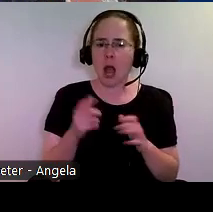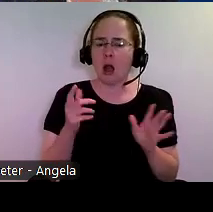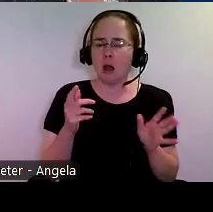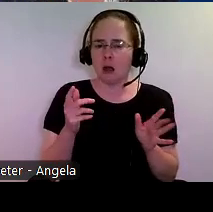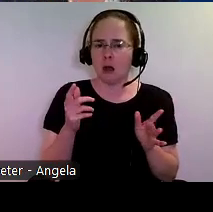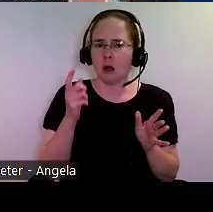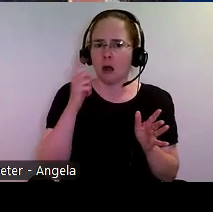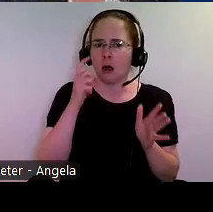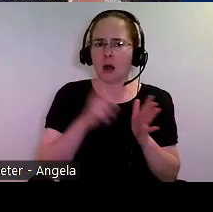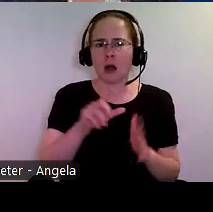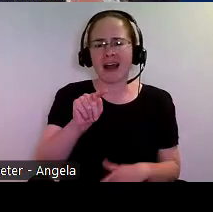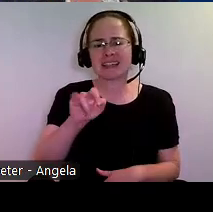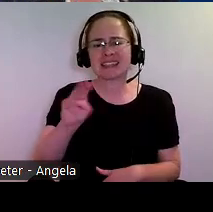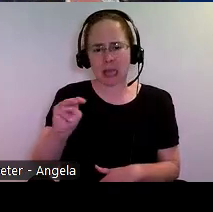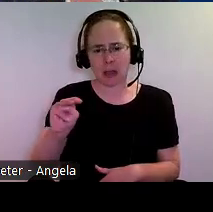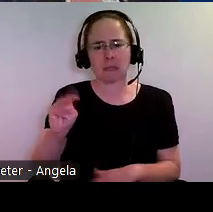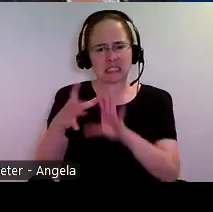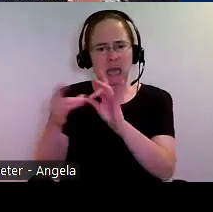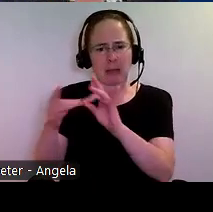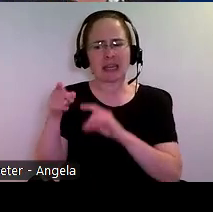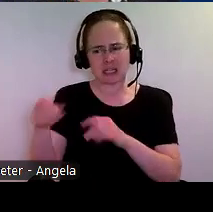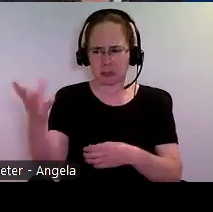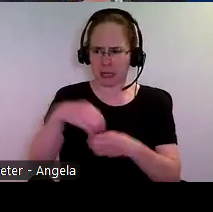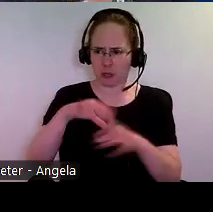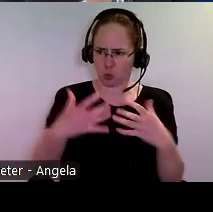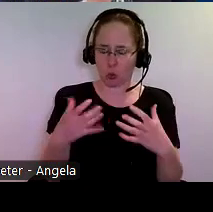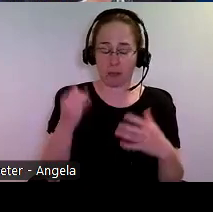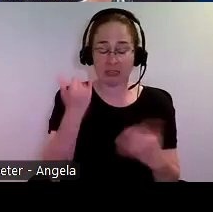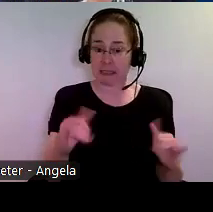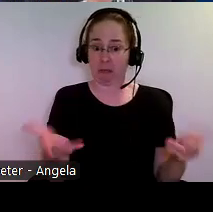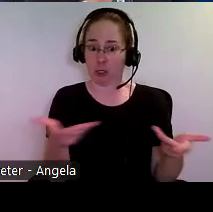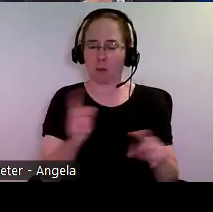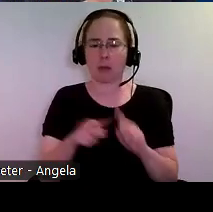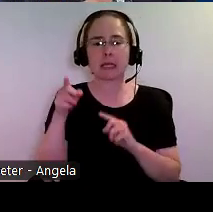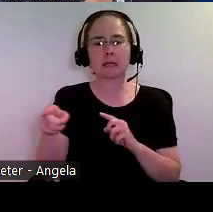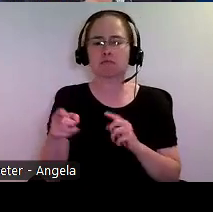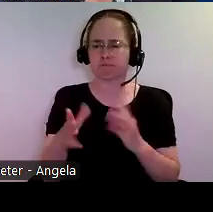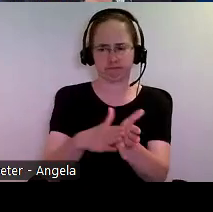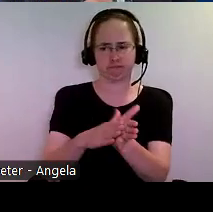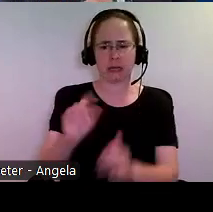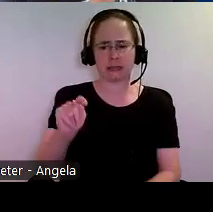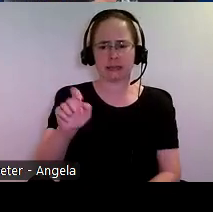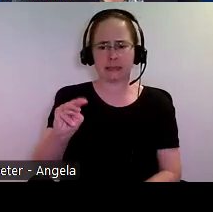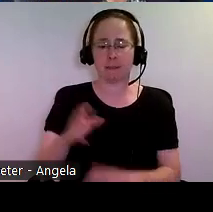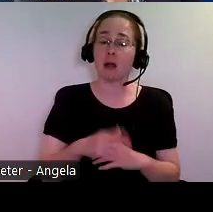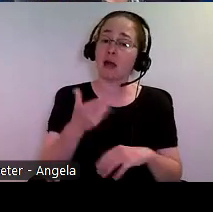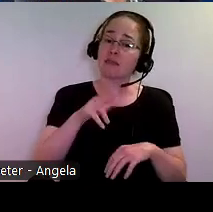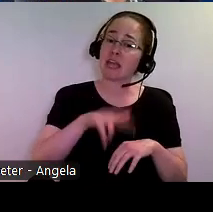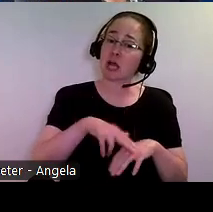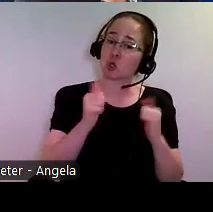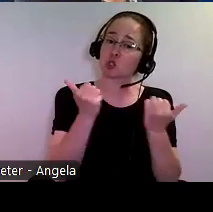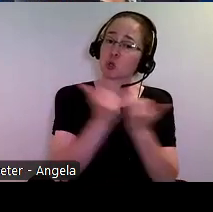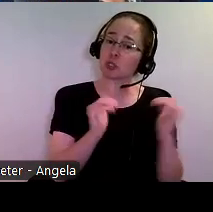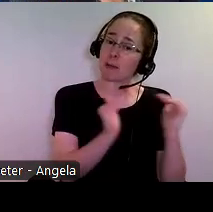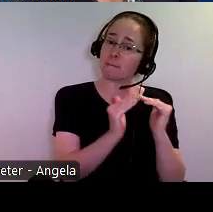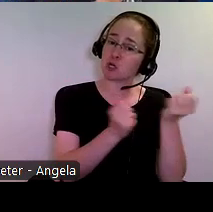saw Tim Saubers is in he's been in the group. I don't know if he's still in here, but shout out to Tim because the National Association of Peer Supporters put out a